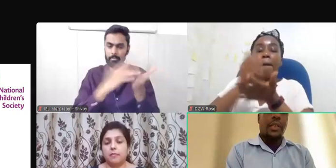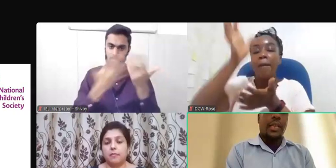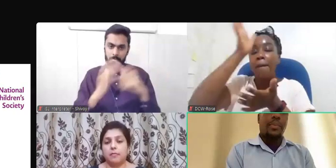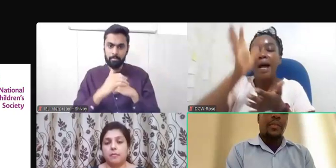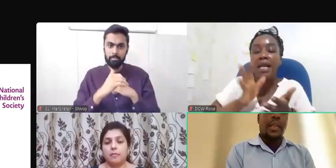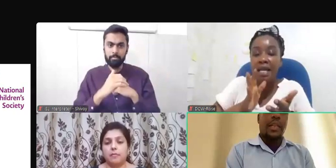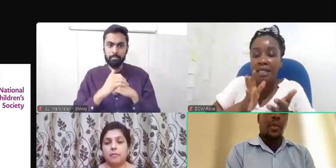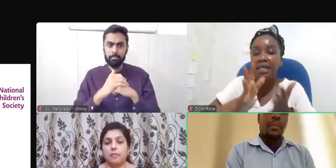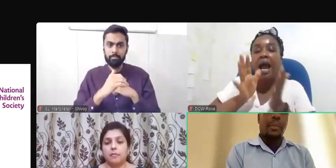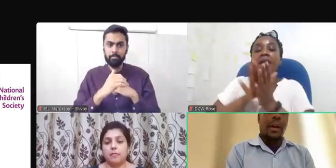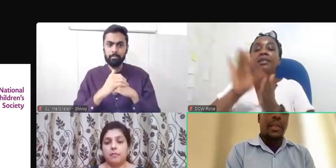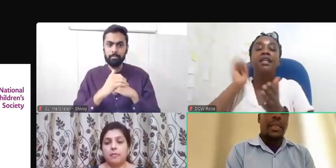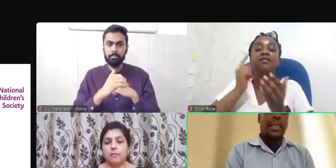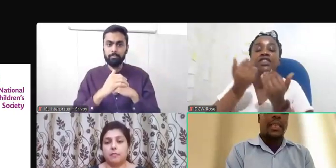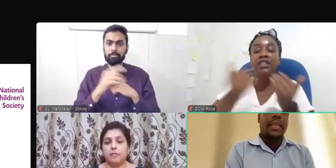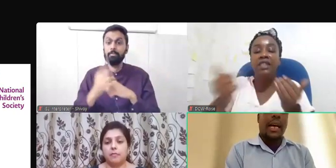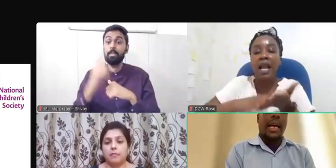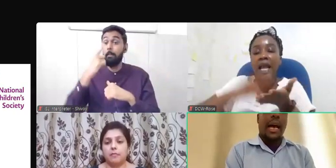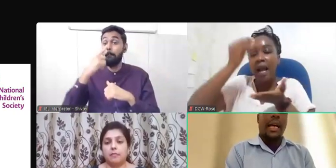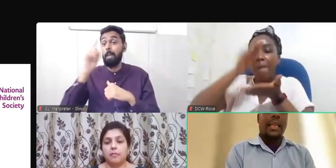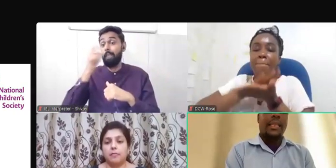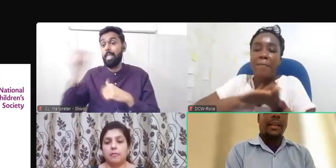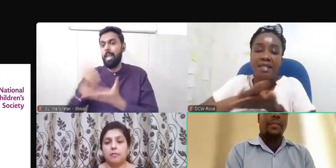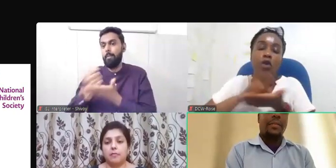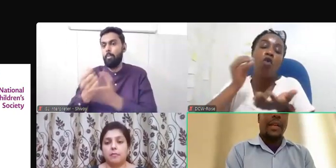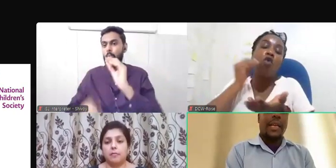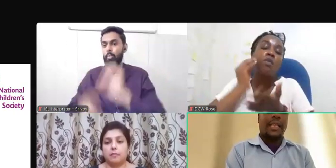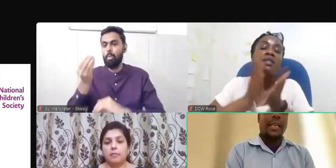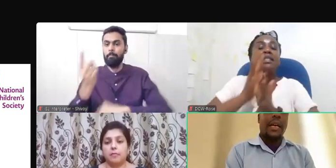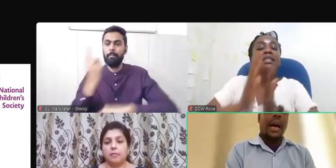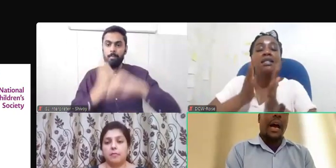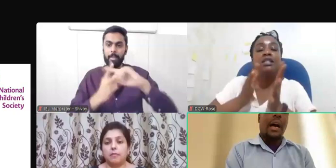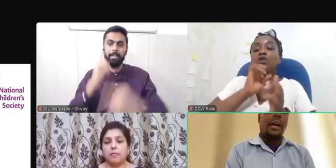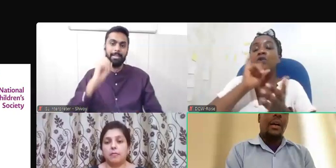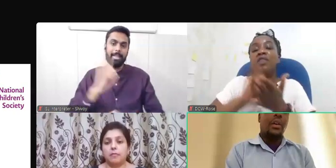So these are specifically to help the parents and the deaf learners